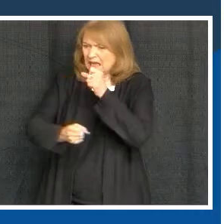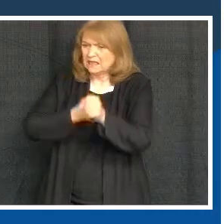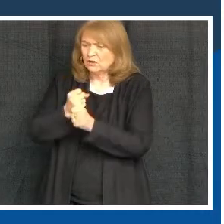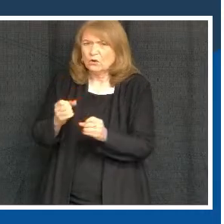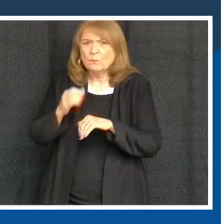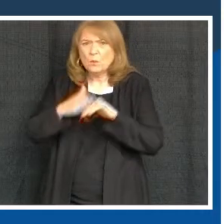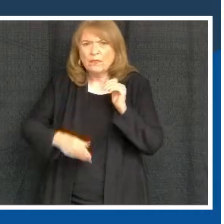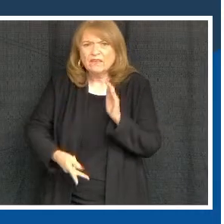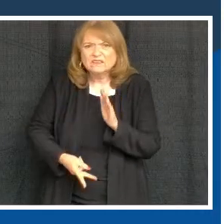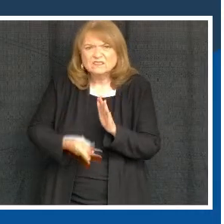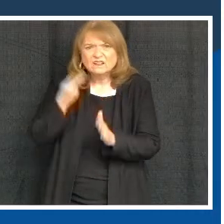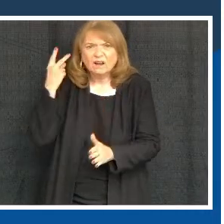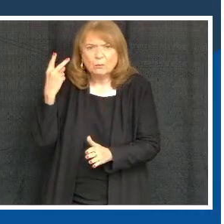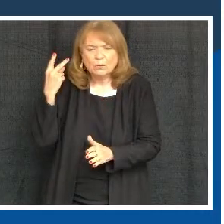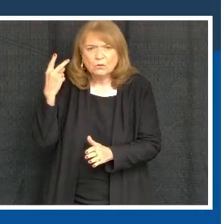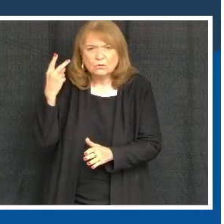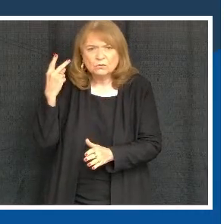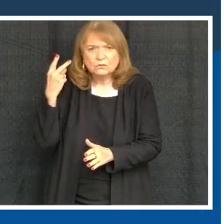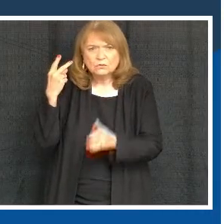double.